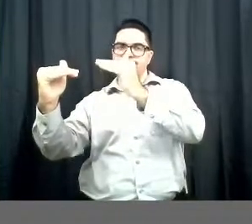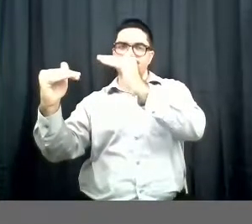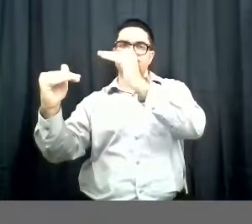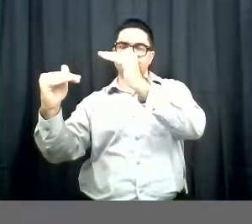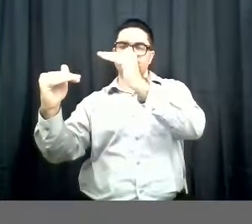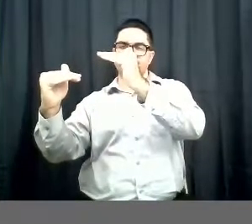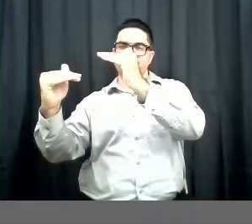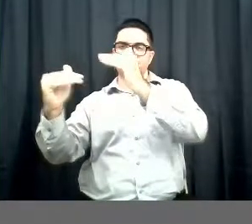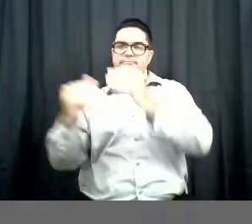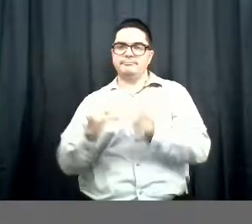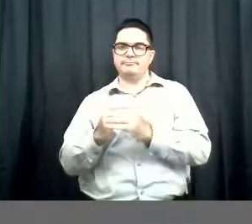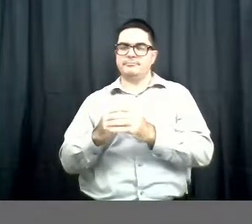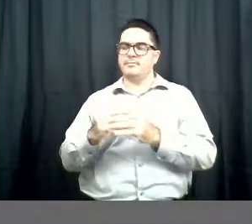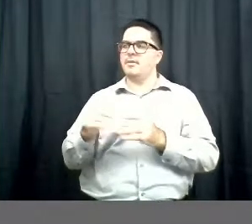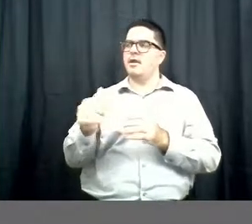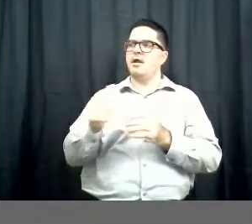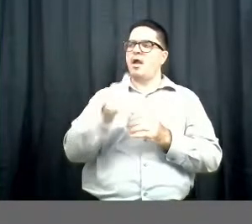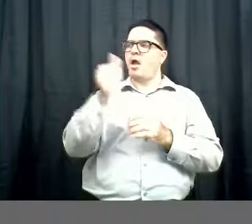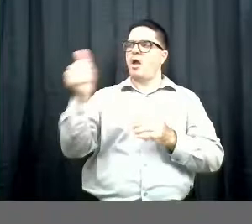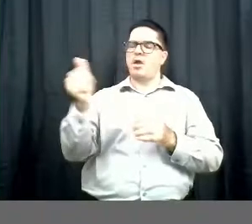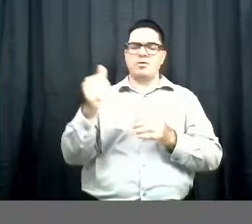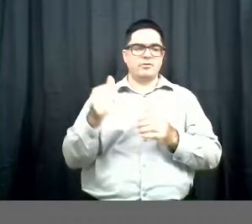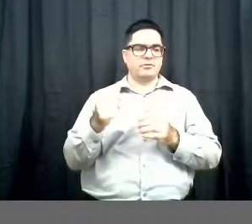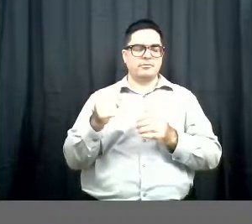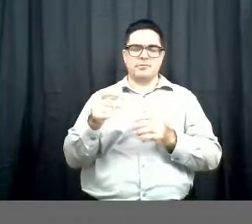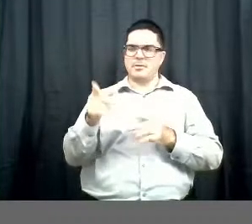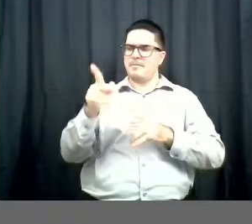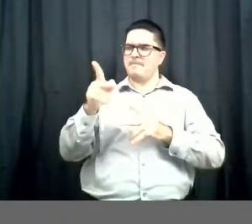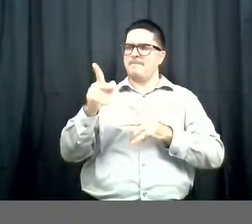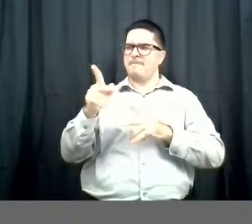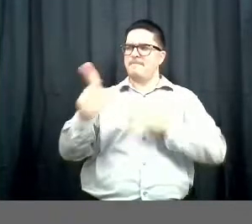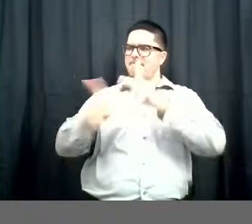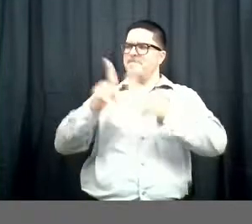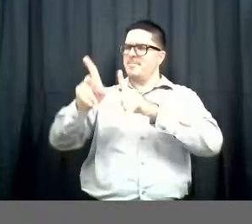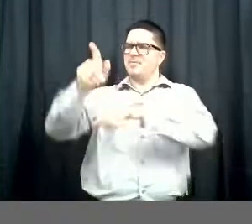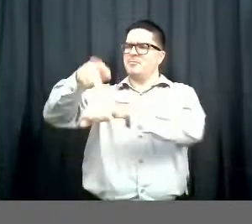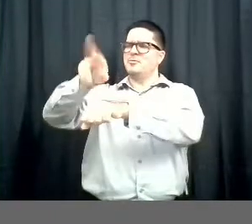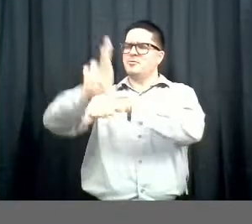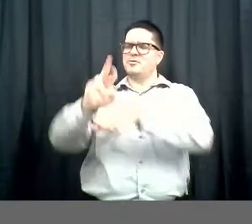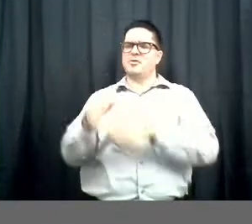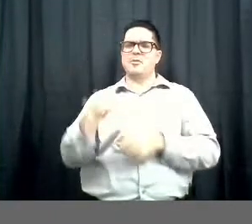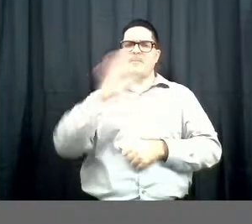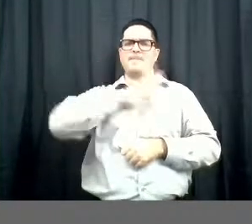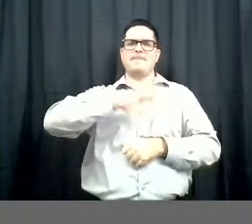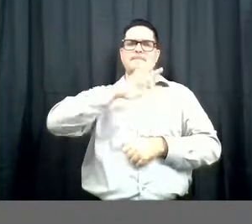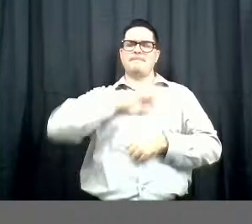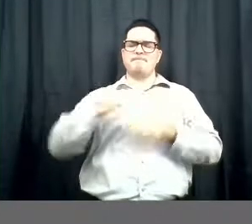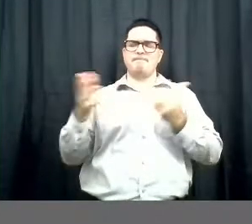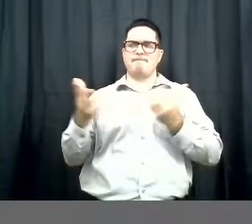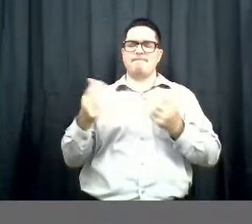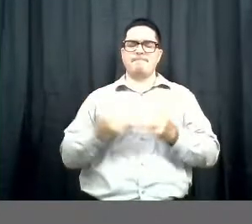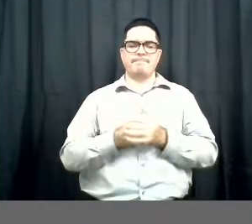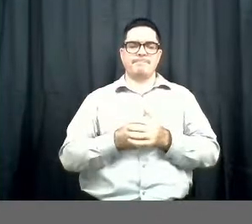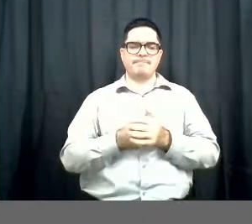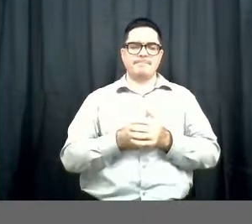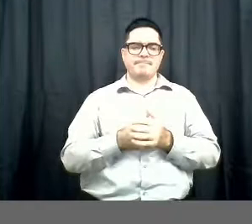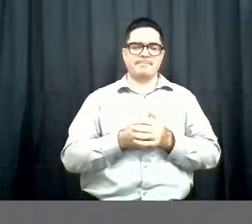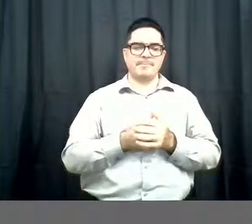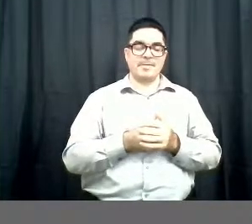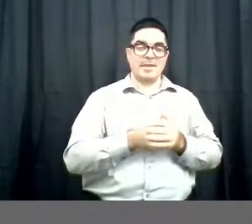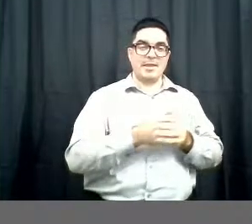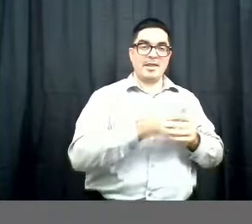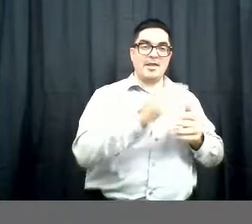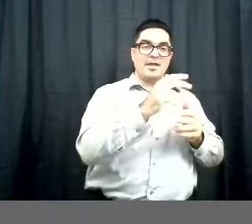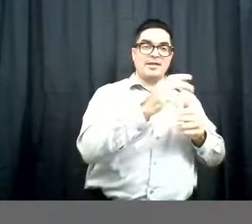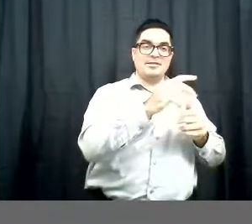think the people of Puerto Rico have benefited from and are very important. At the beginning of this Title III process, claims